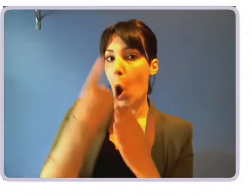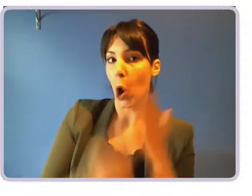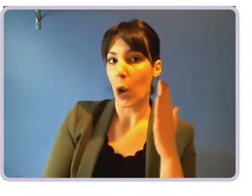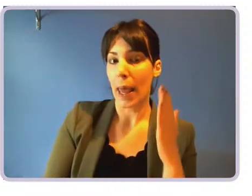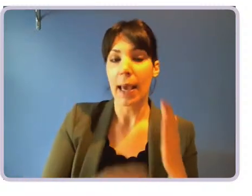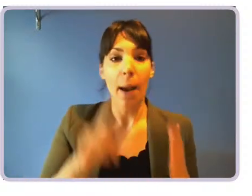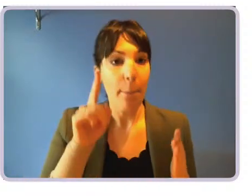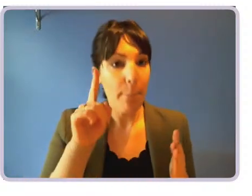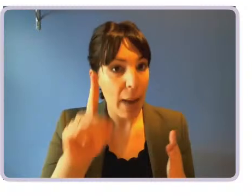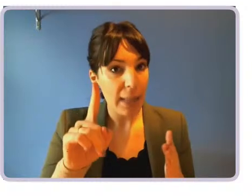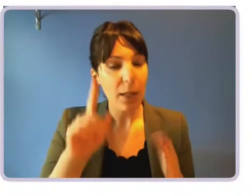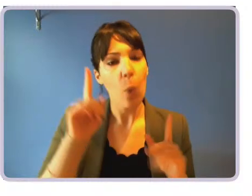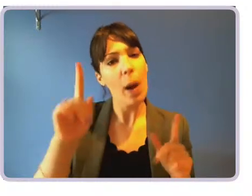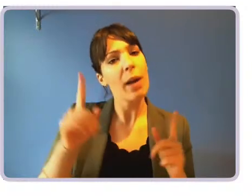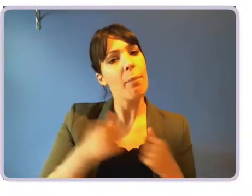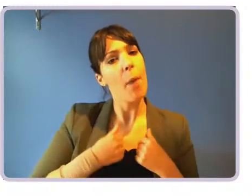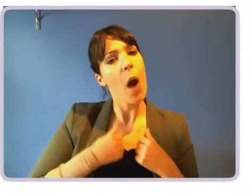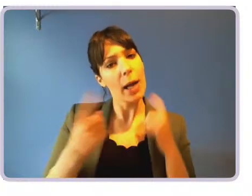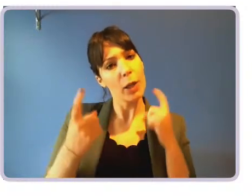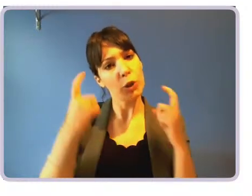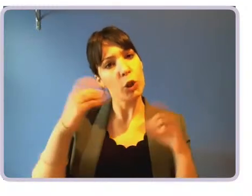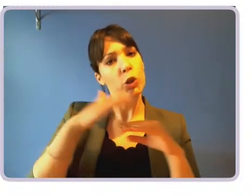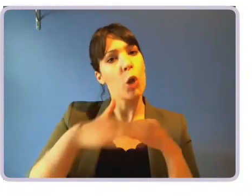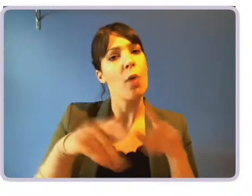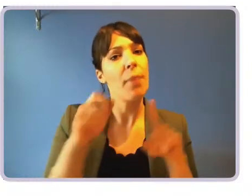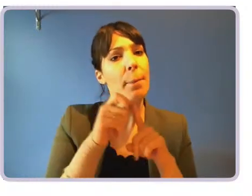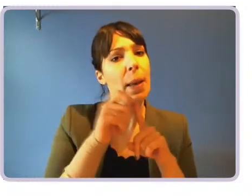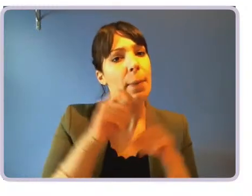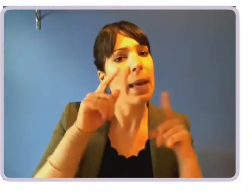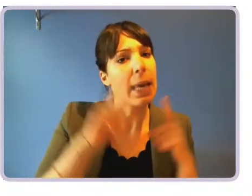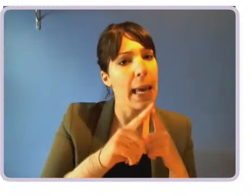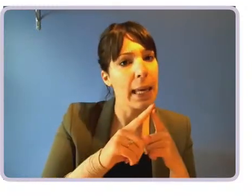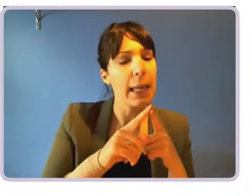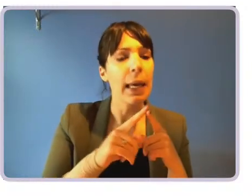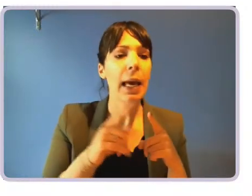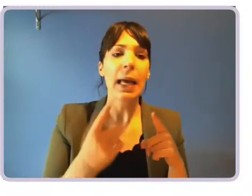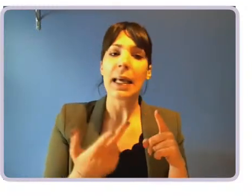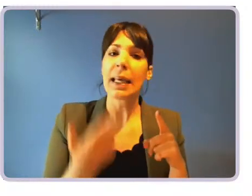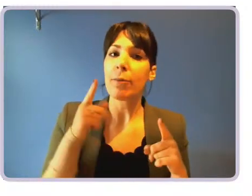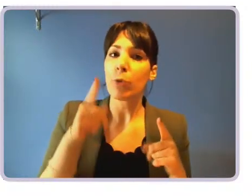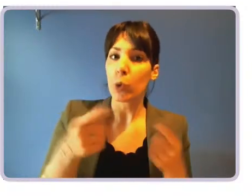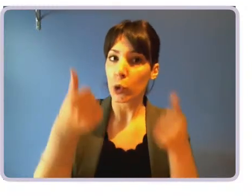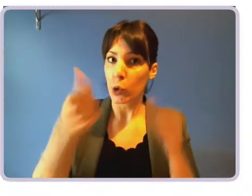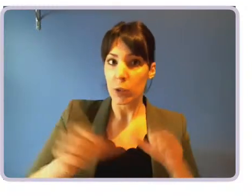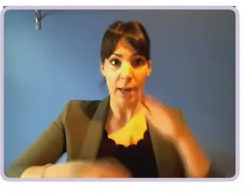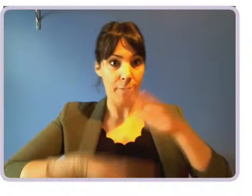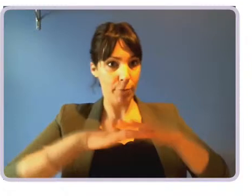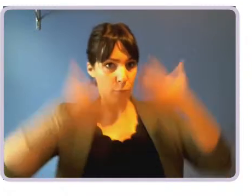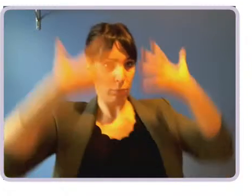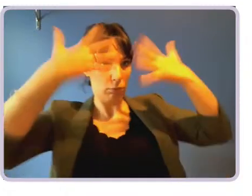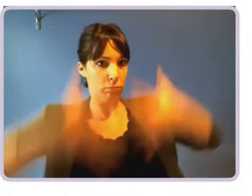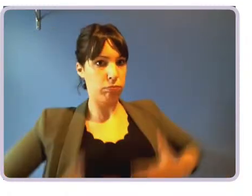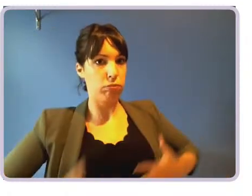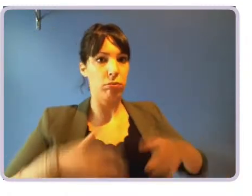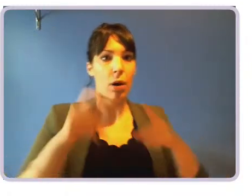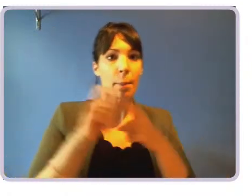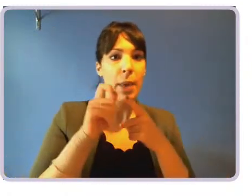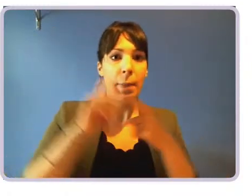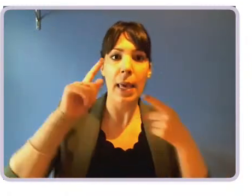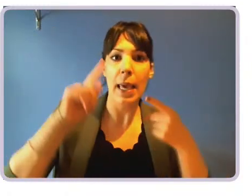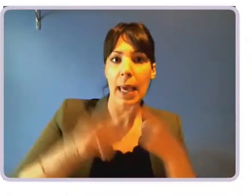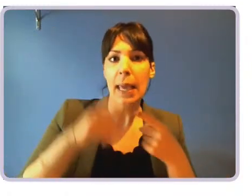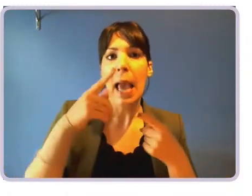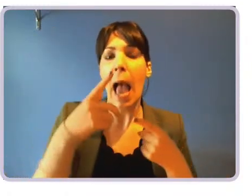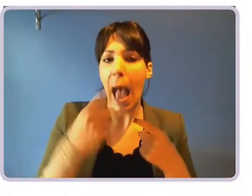PPE, you have very high risk of cross-transmission, and you need very clear guidance on how to do that.